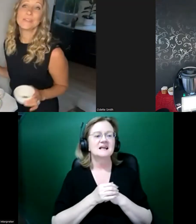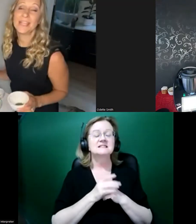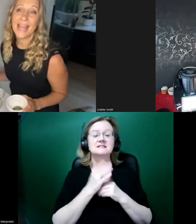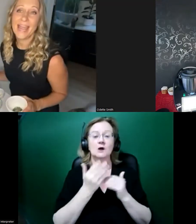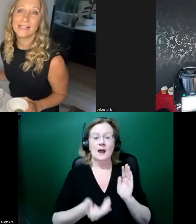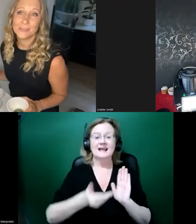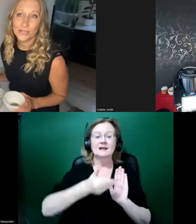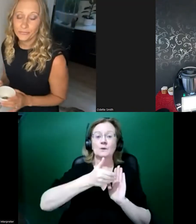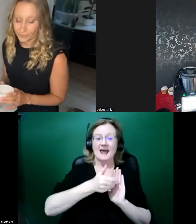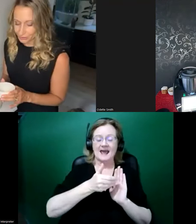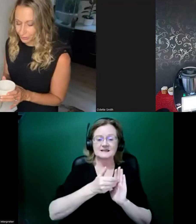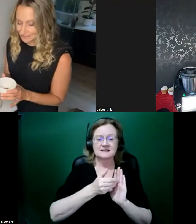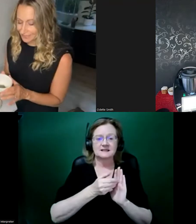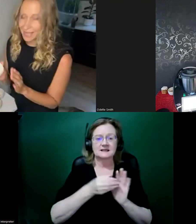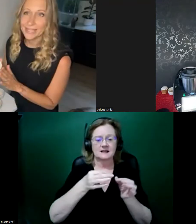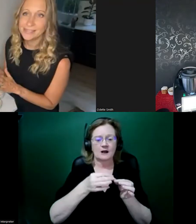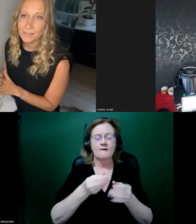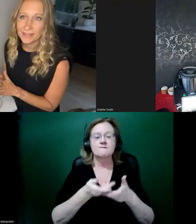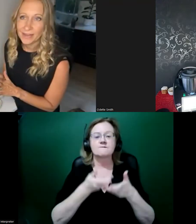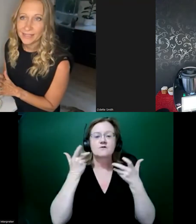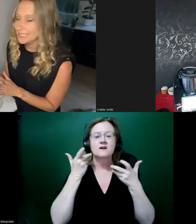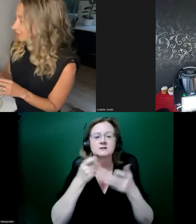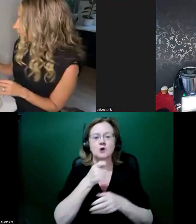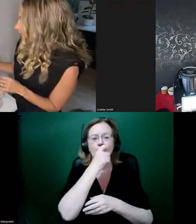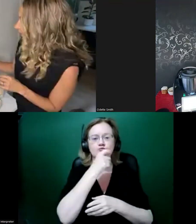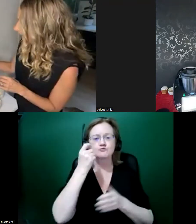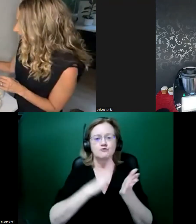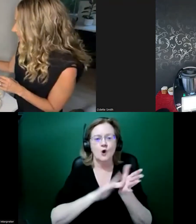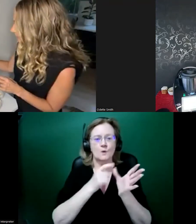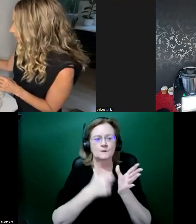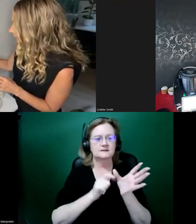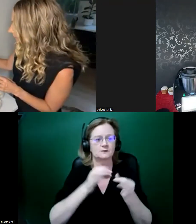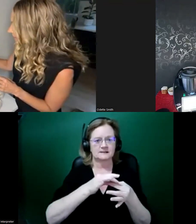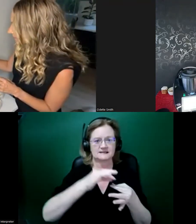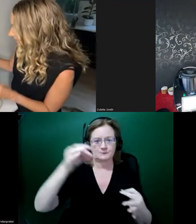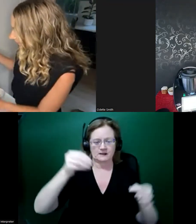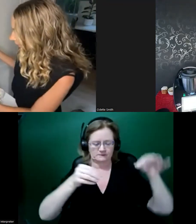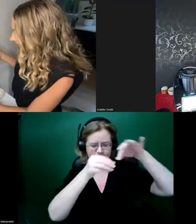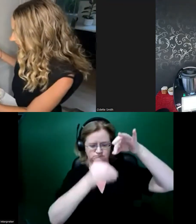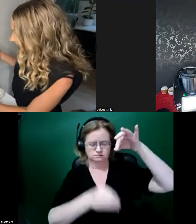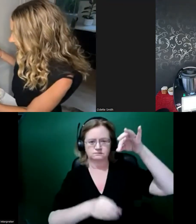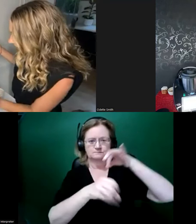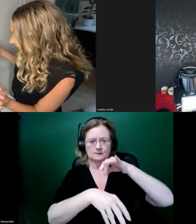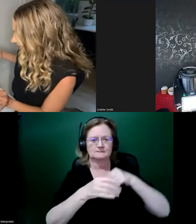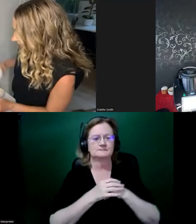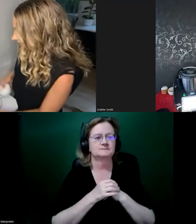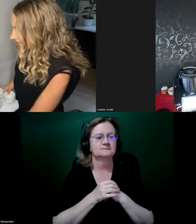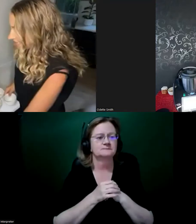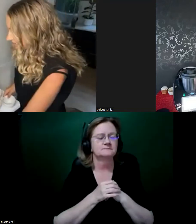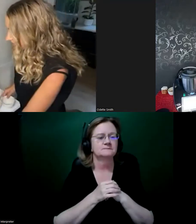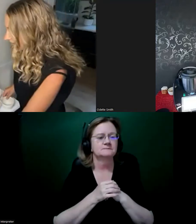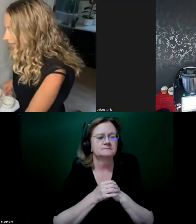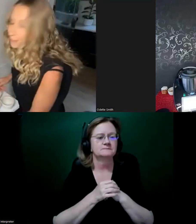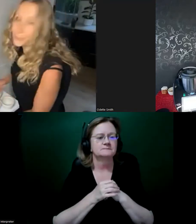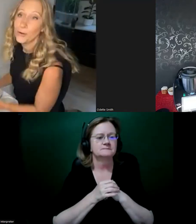now is we're going to add a sprig of fresh rosemary. Now here's something that I collected from my garden. So I'm just going to pop that in.